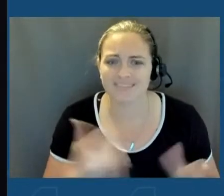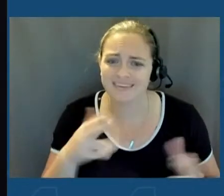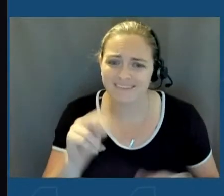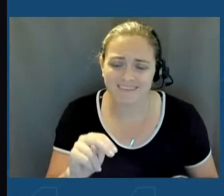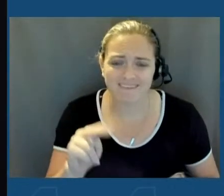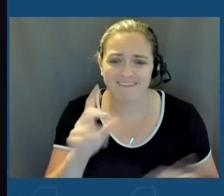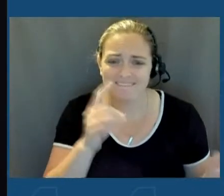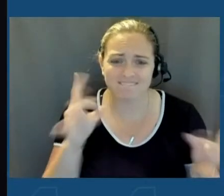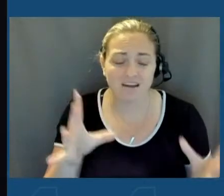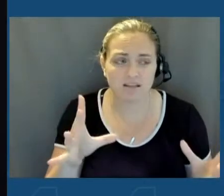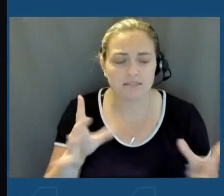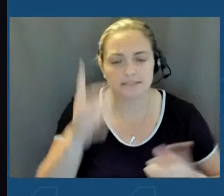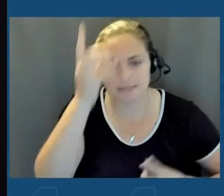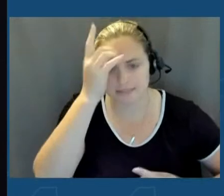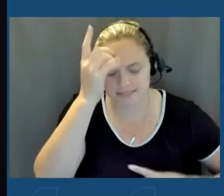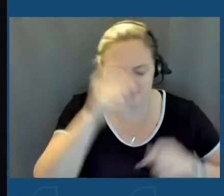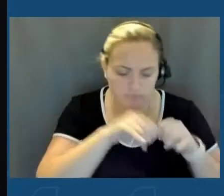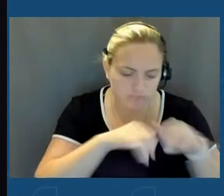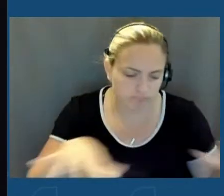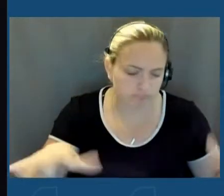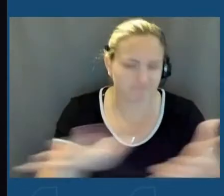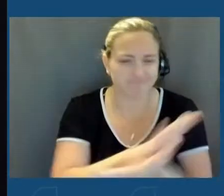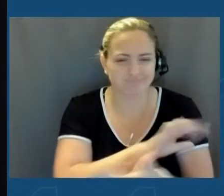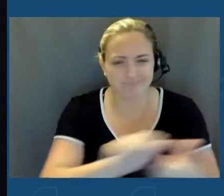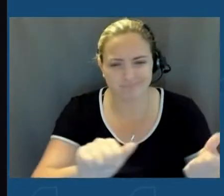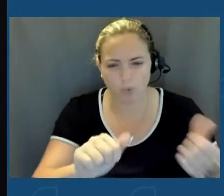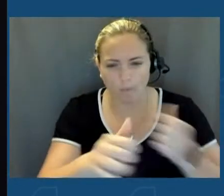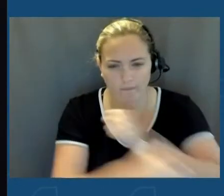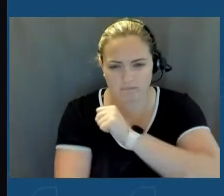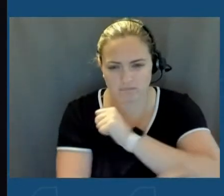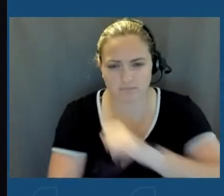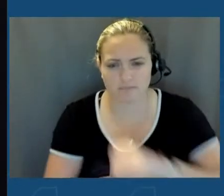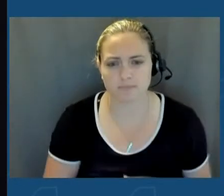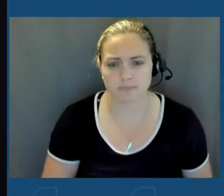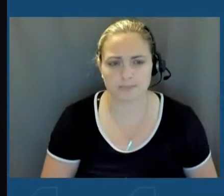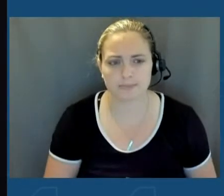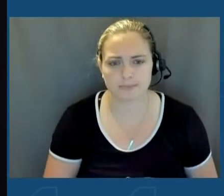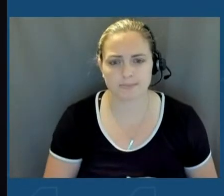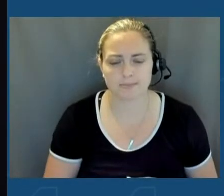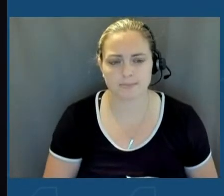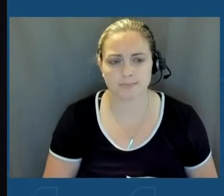a disease that is tearing our nation apart, and it is